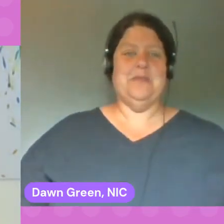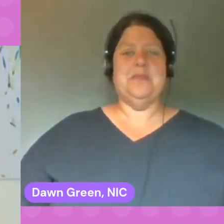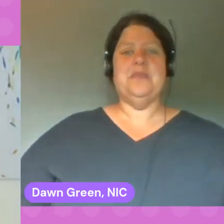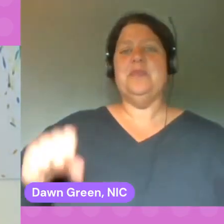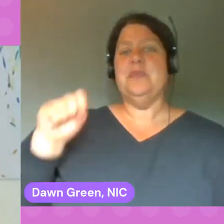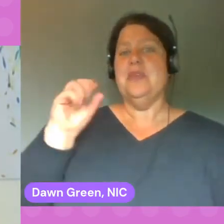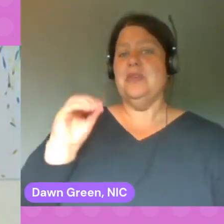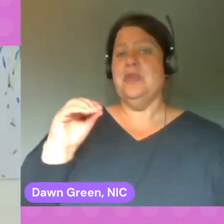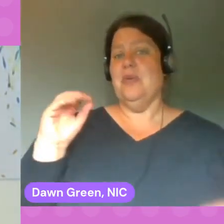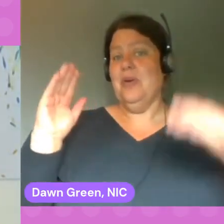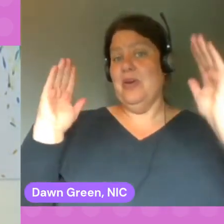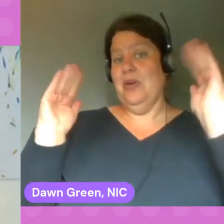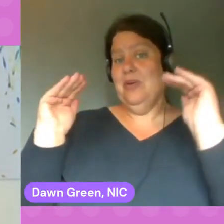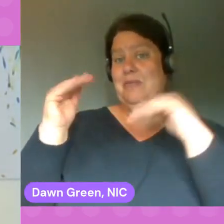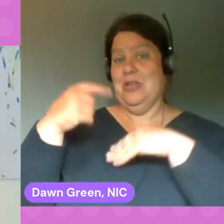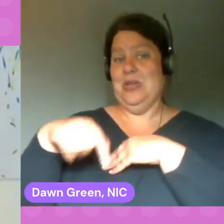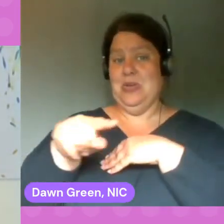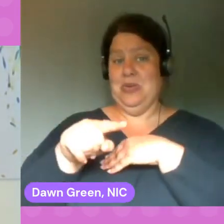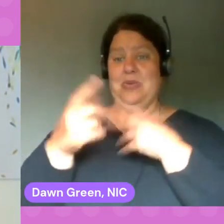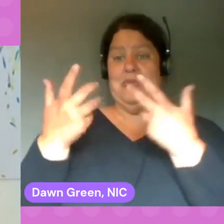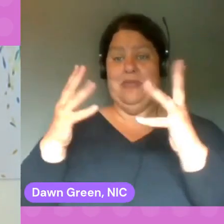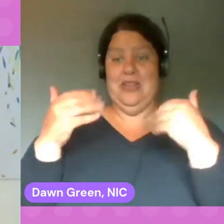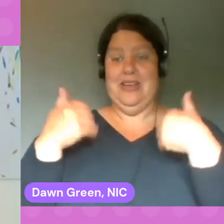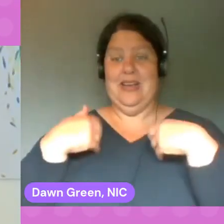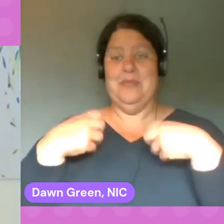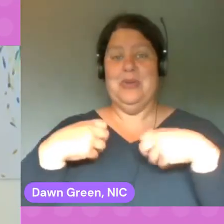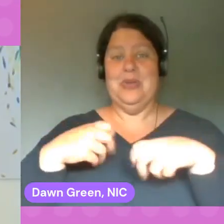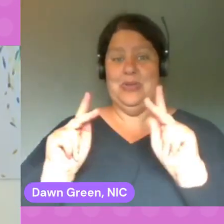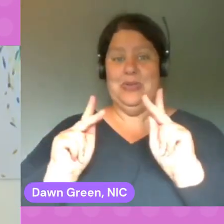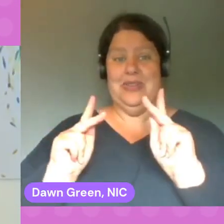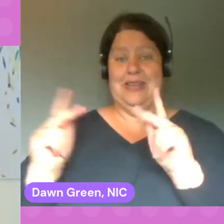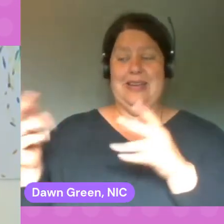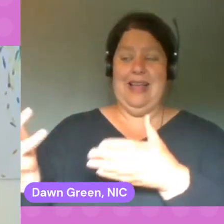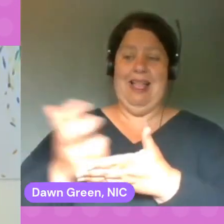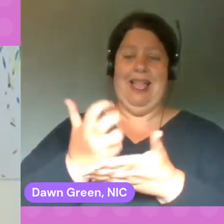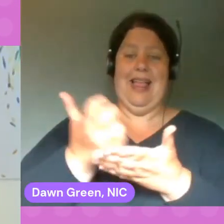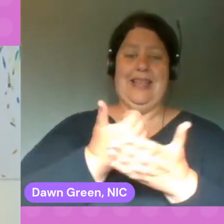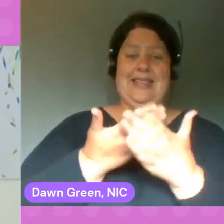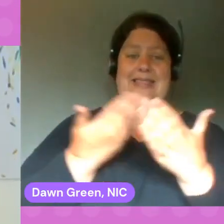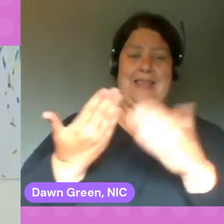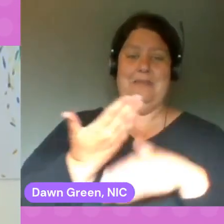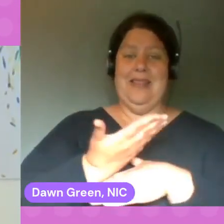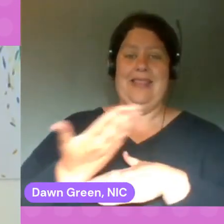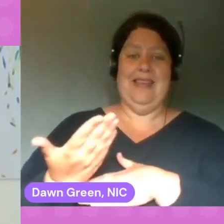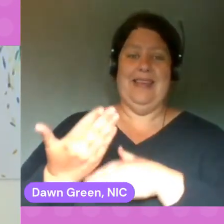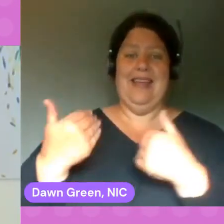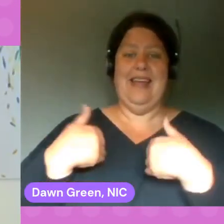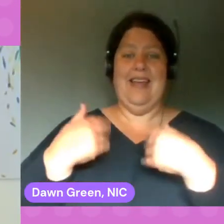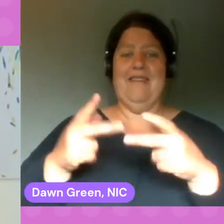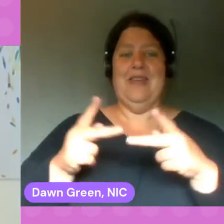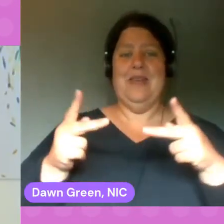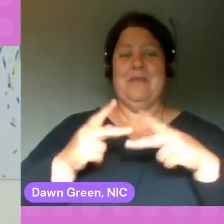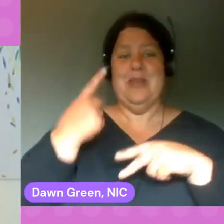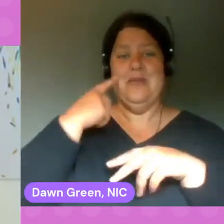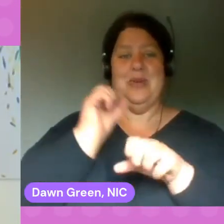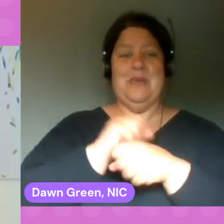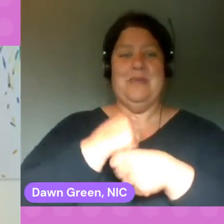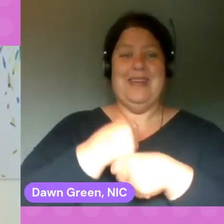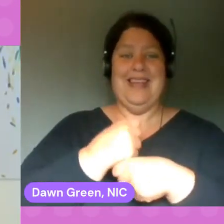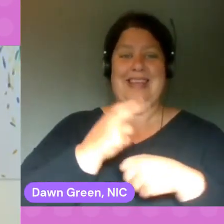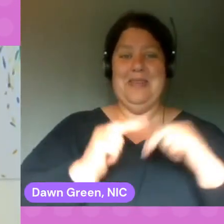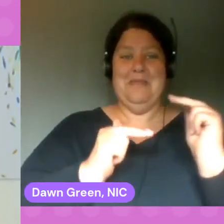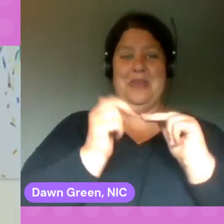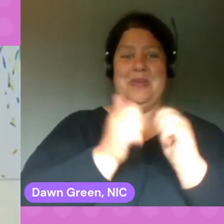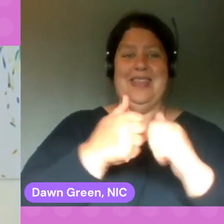So hopefully you had the chance to collect some of the materials and have a space for making and building